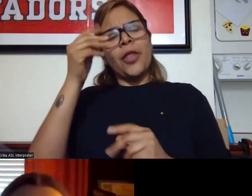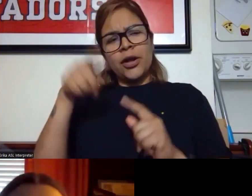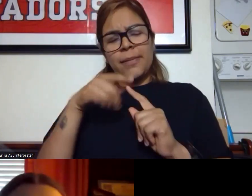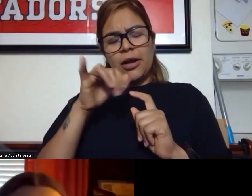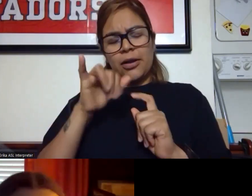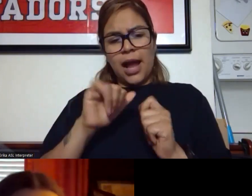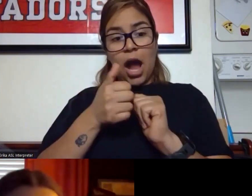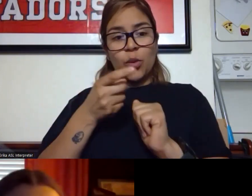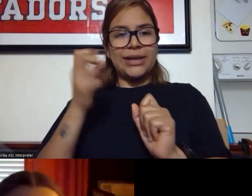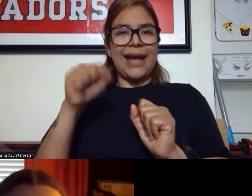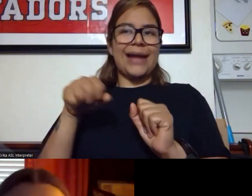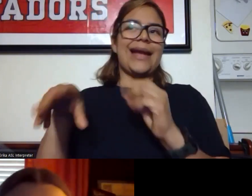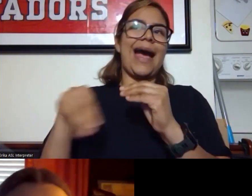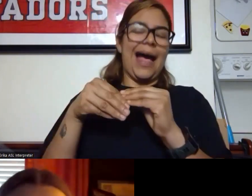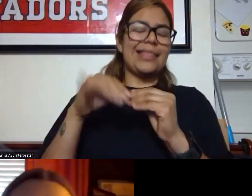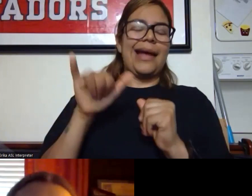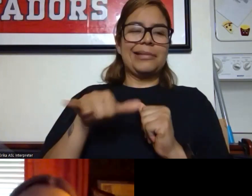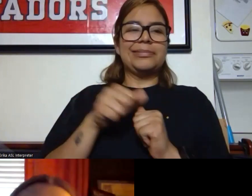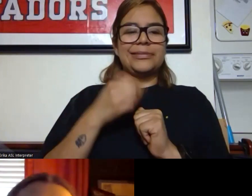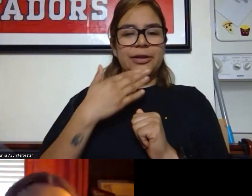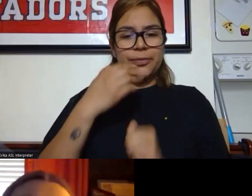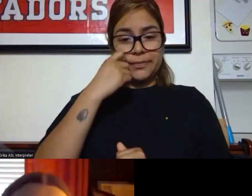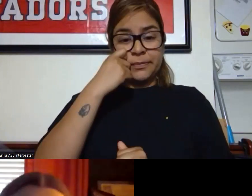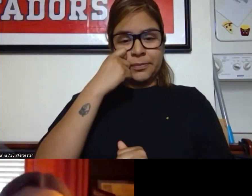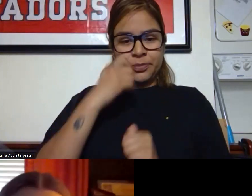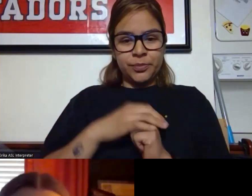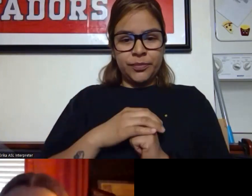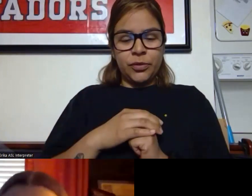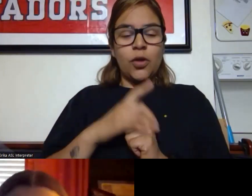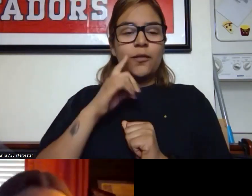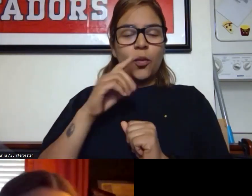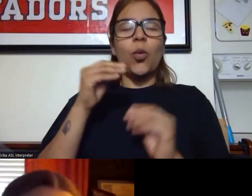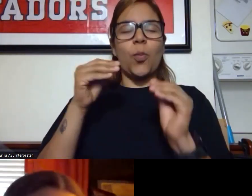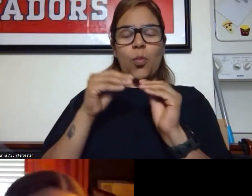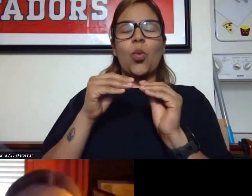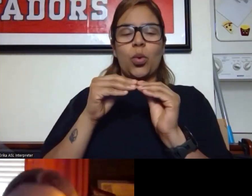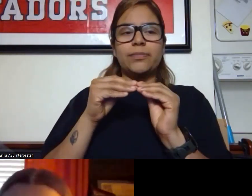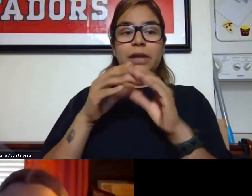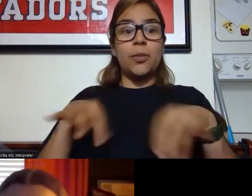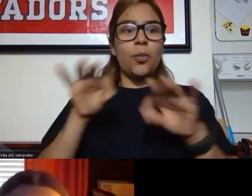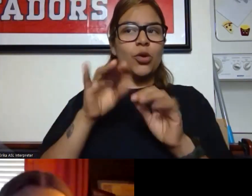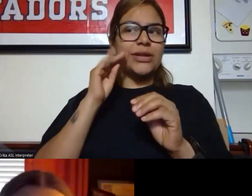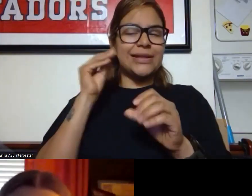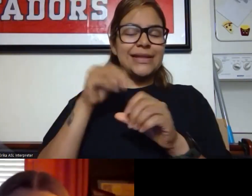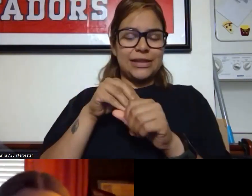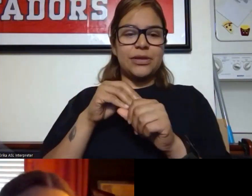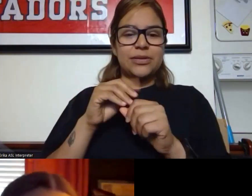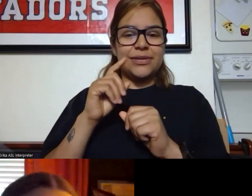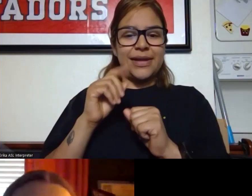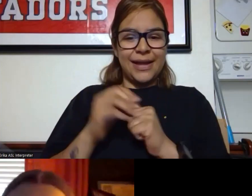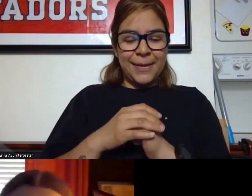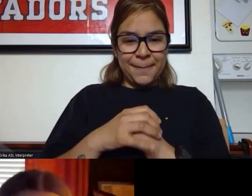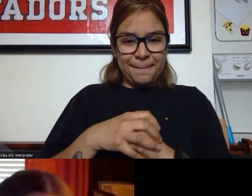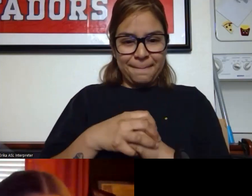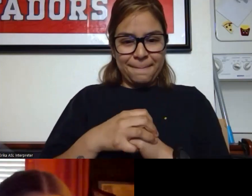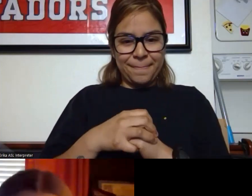it would be good to have those few things in place for that kind of more meaningful engagement. And I don't know if Joe, if you want to add anything, since you're the one with